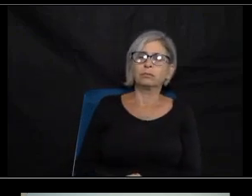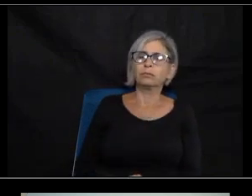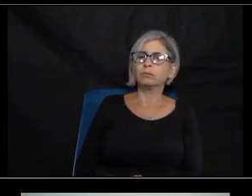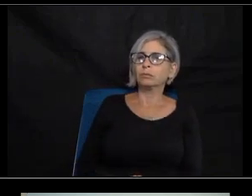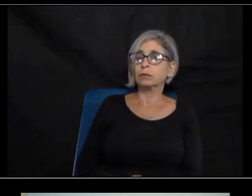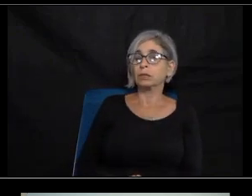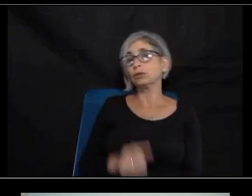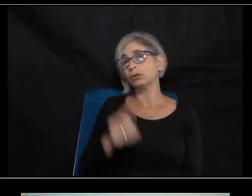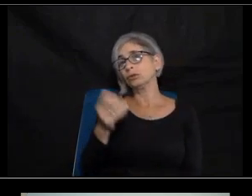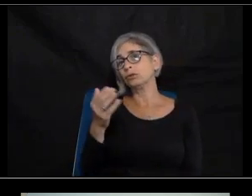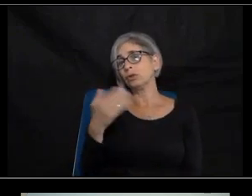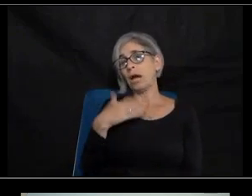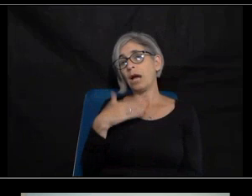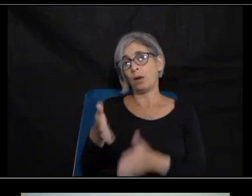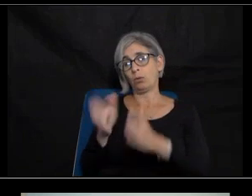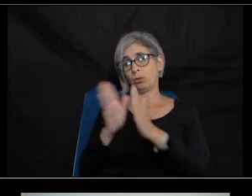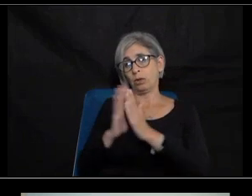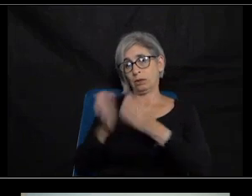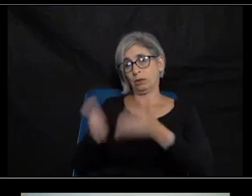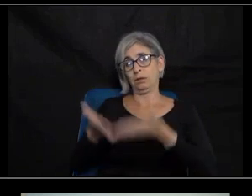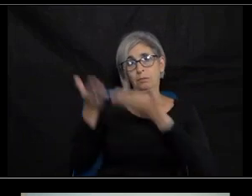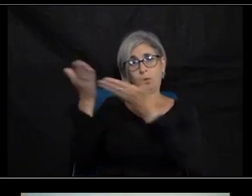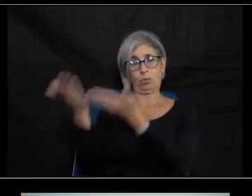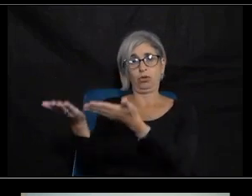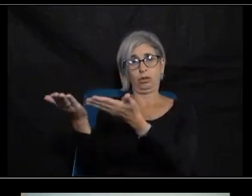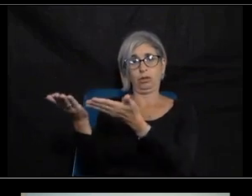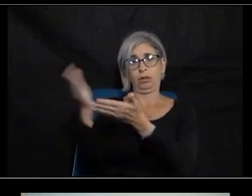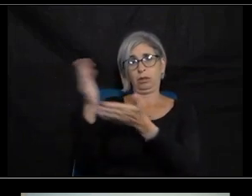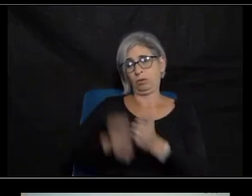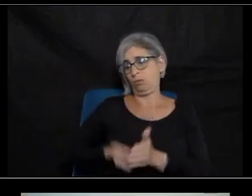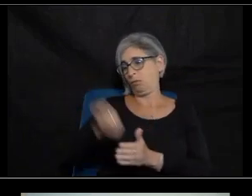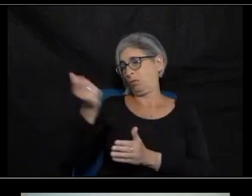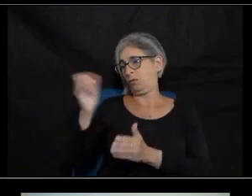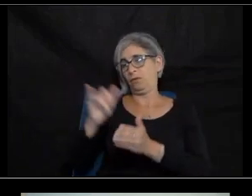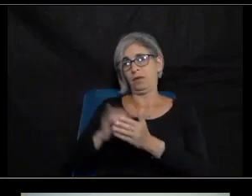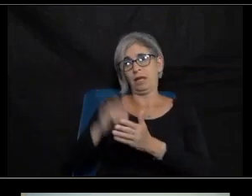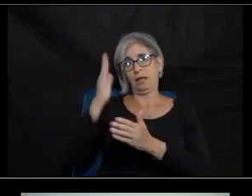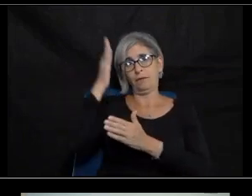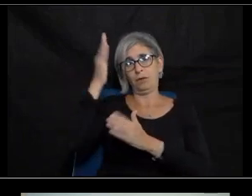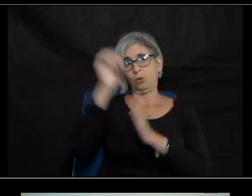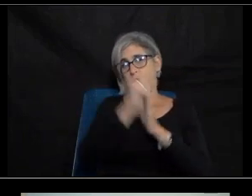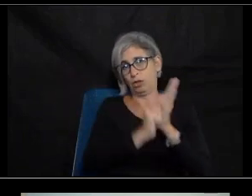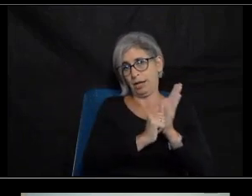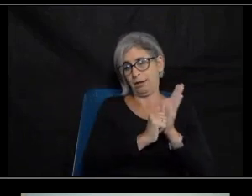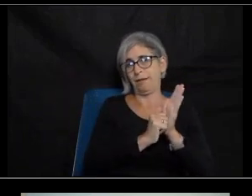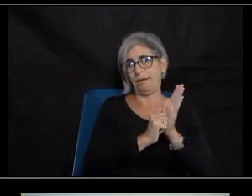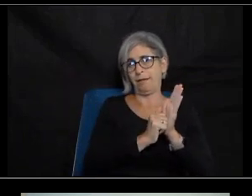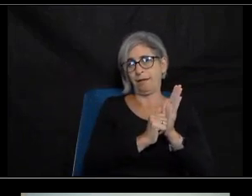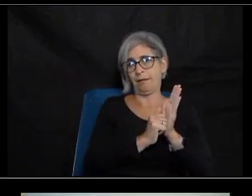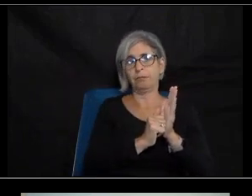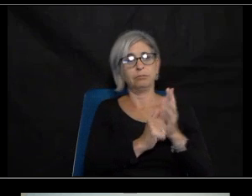And so I'll request that motion to take that off the future agenda. So